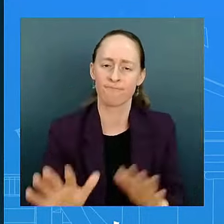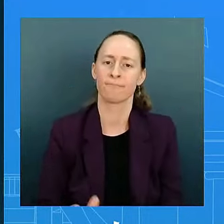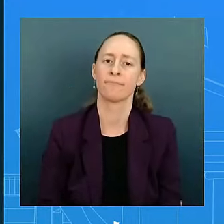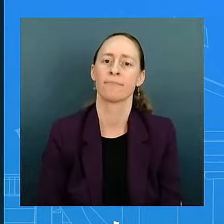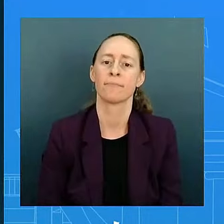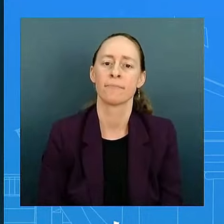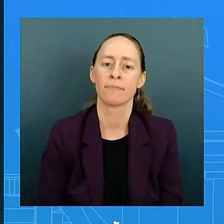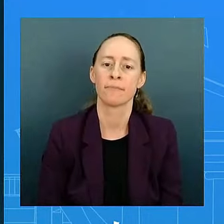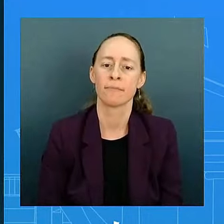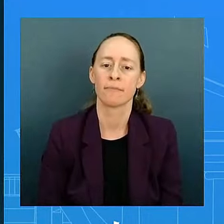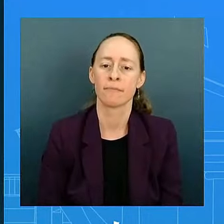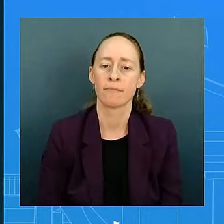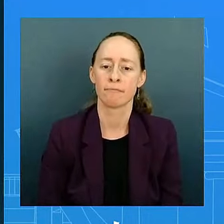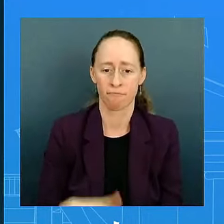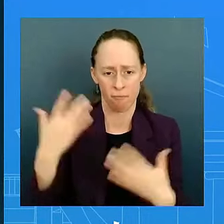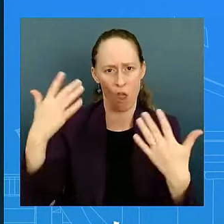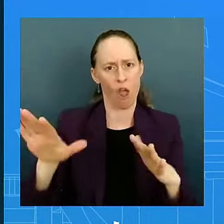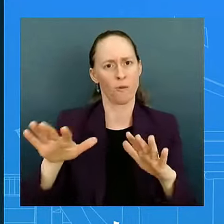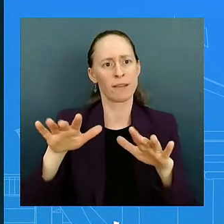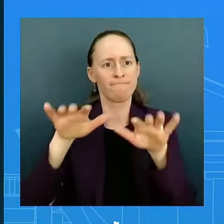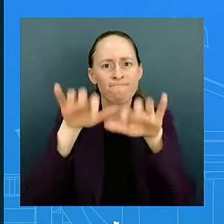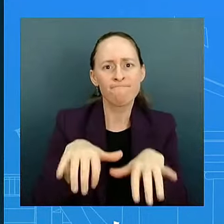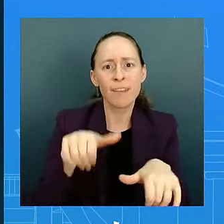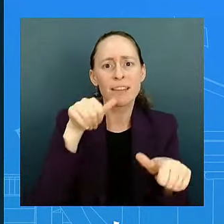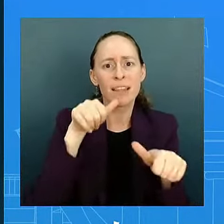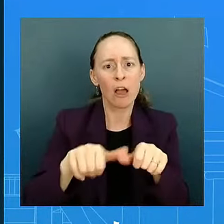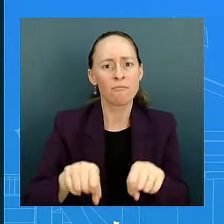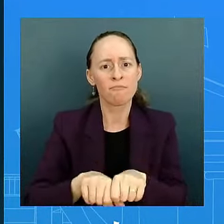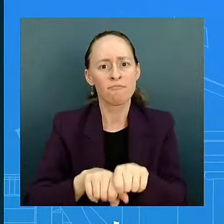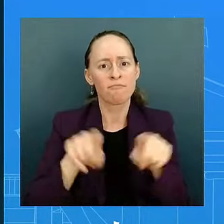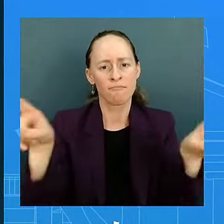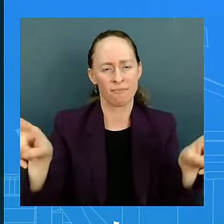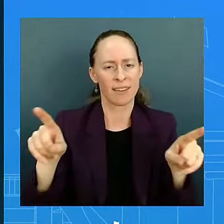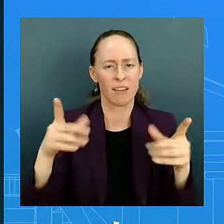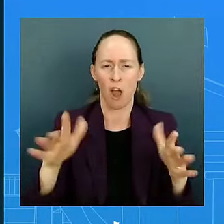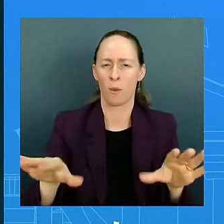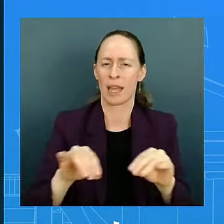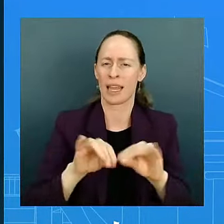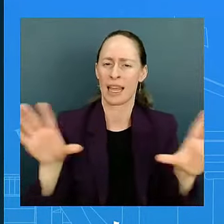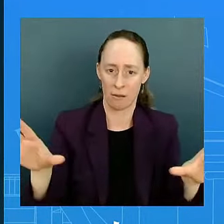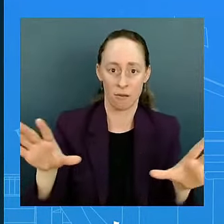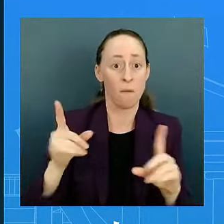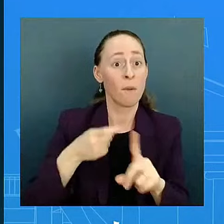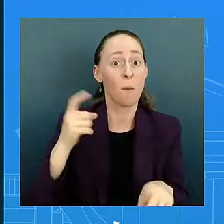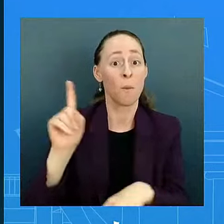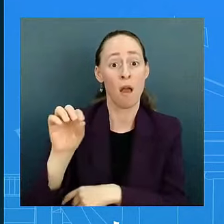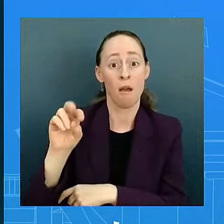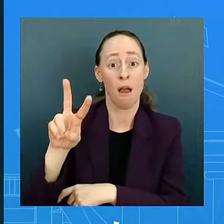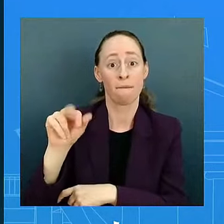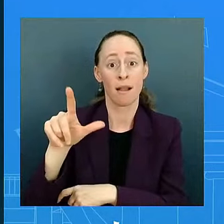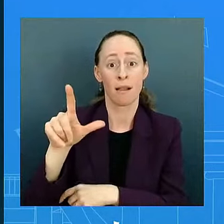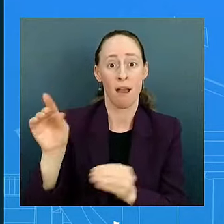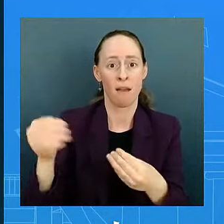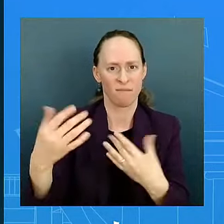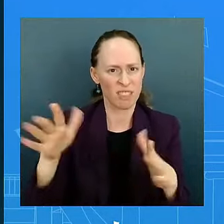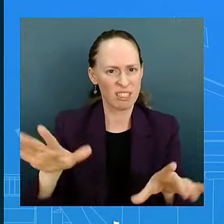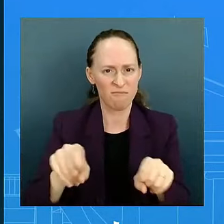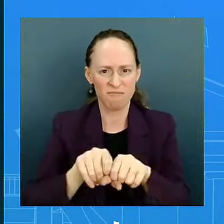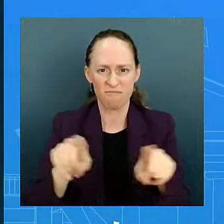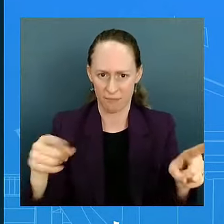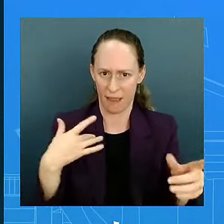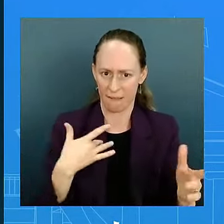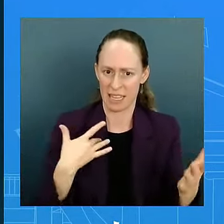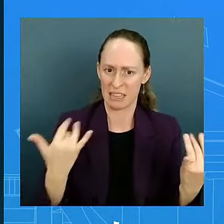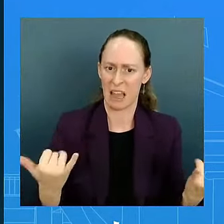address. He talked about passing the baton. He talked about unifying the party, and he believed the action that he took